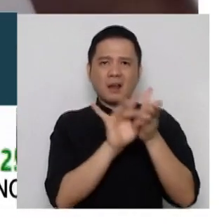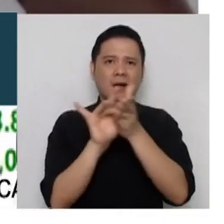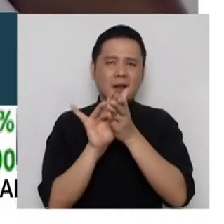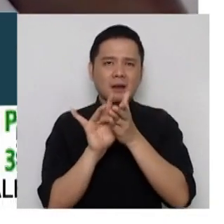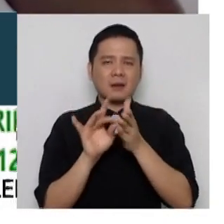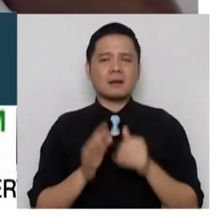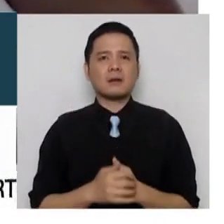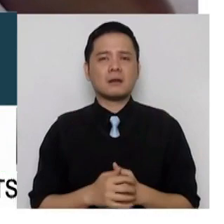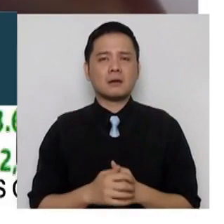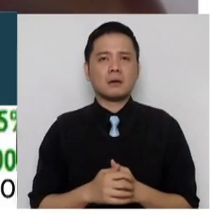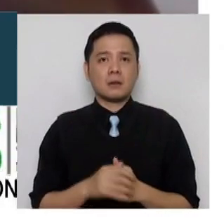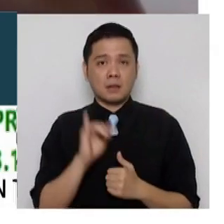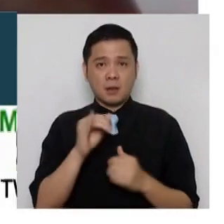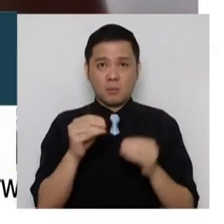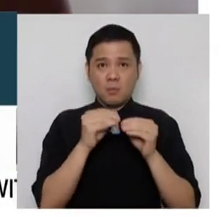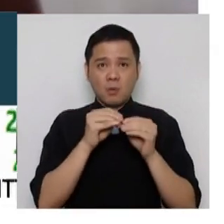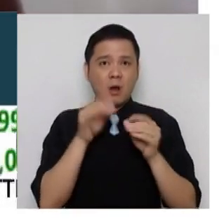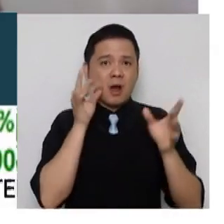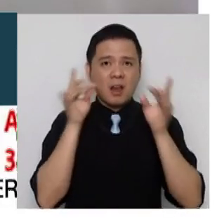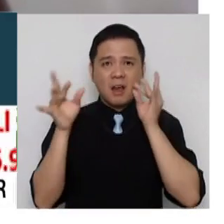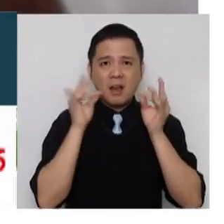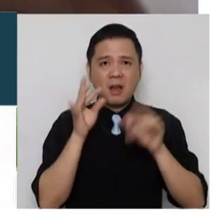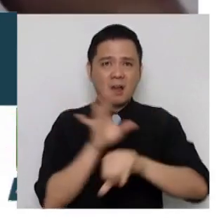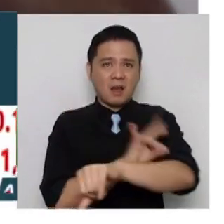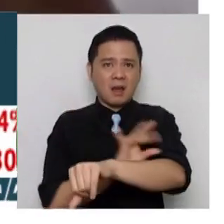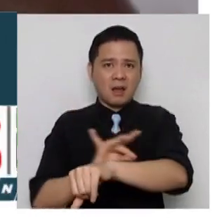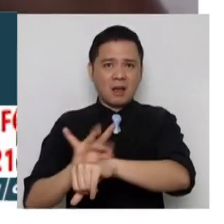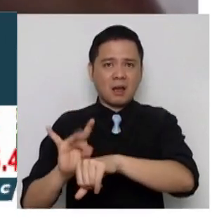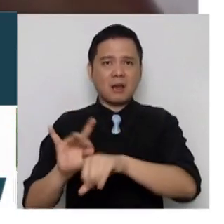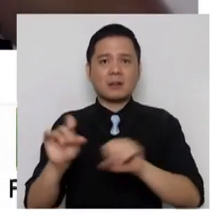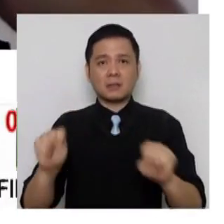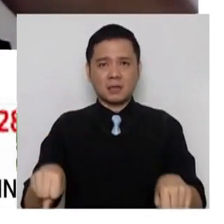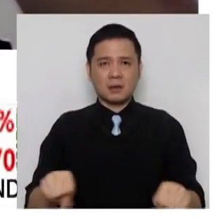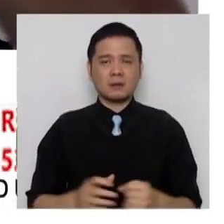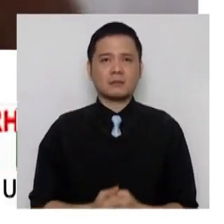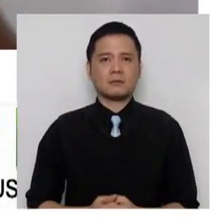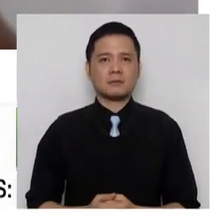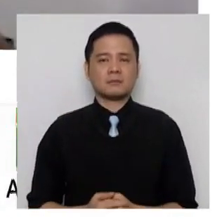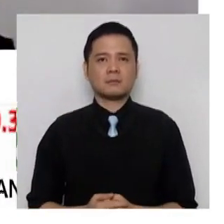they would be attracted to your skin there, then they would stick there.